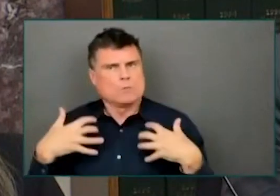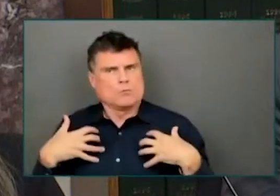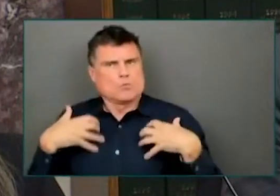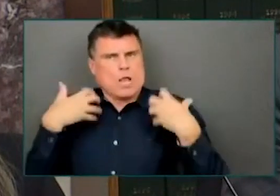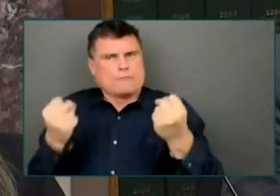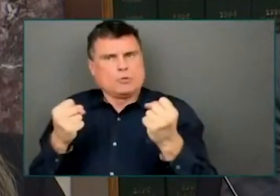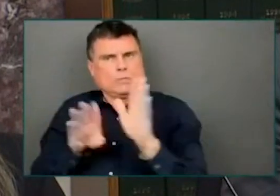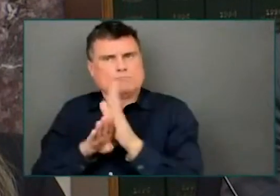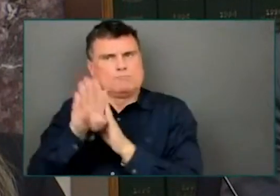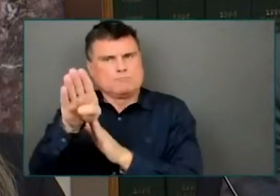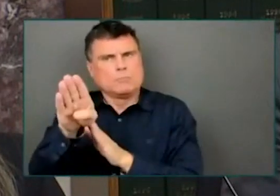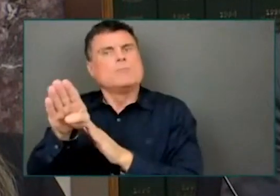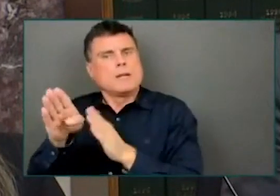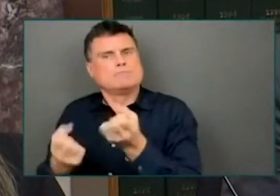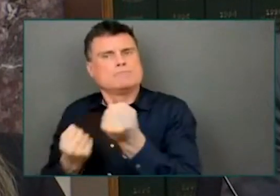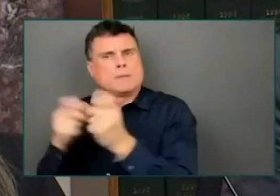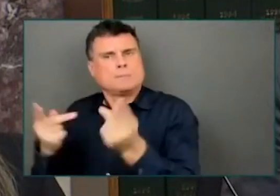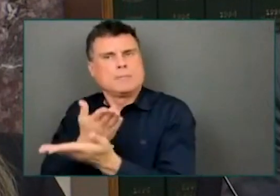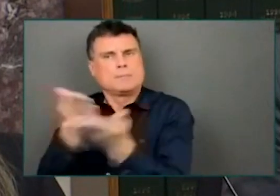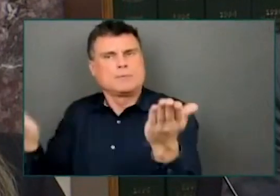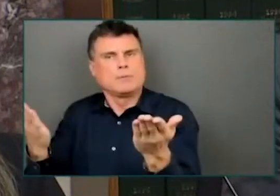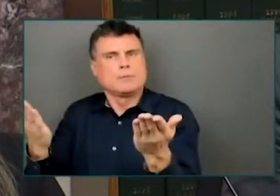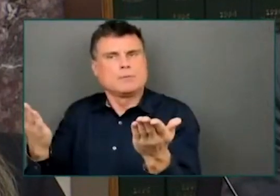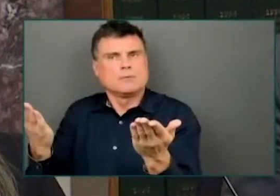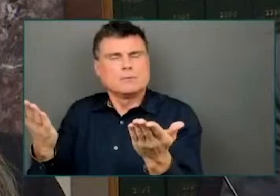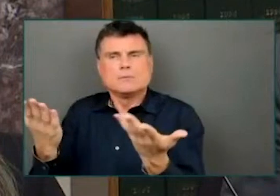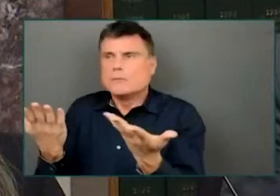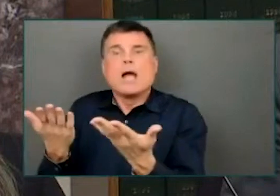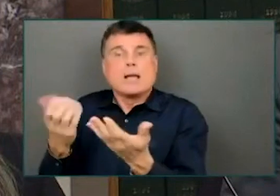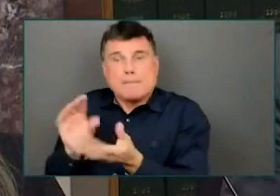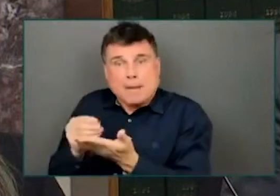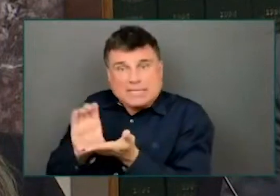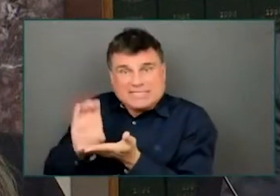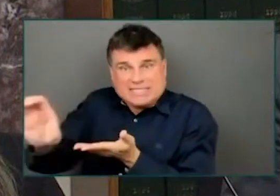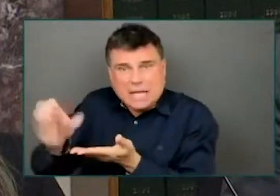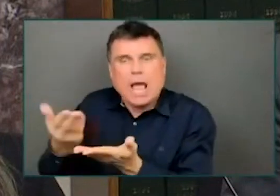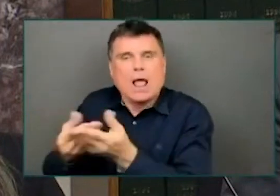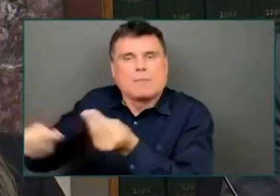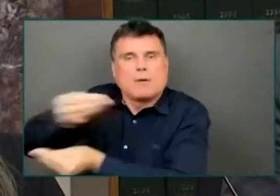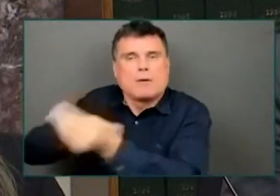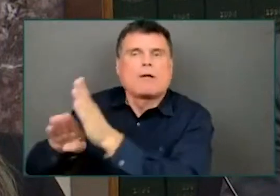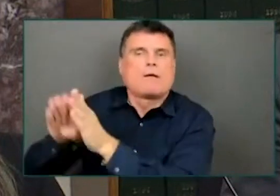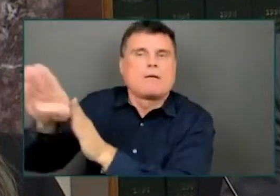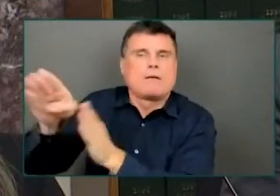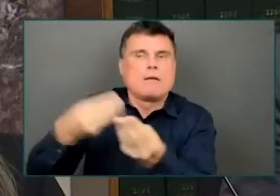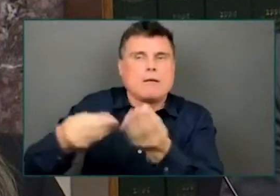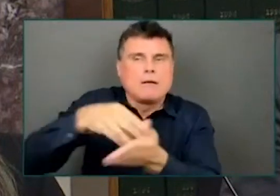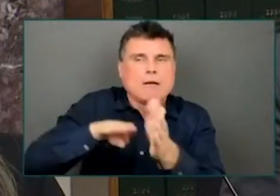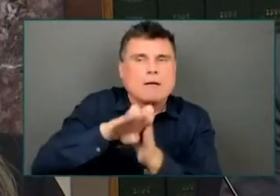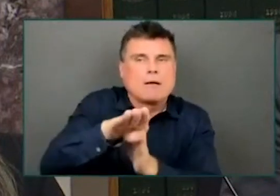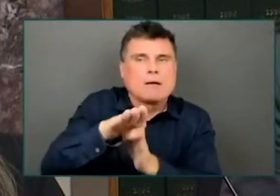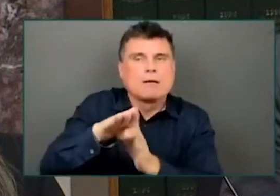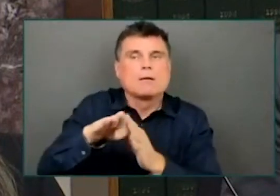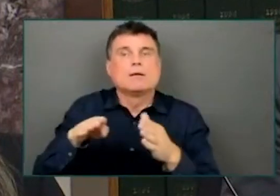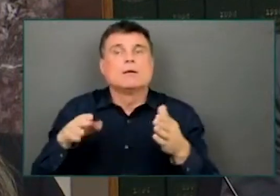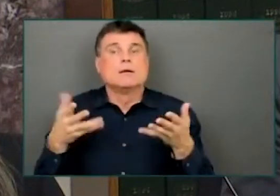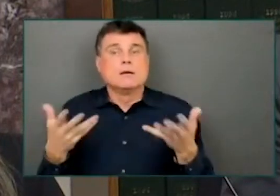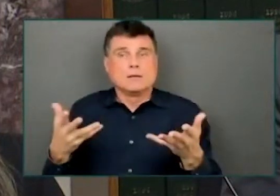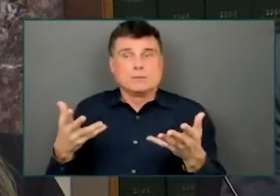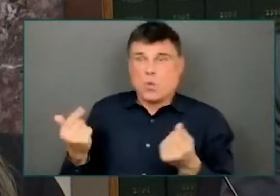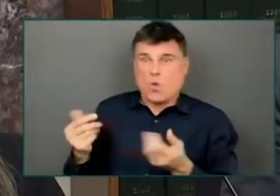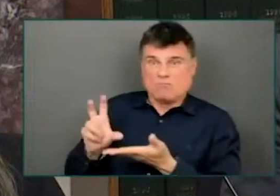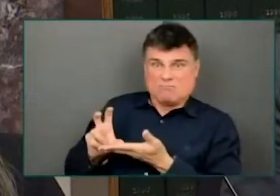recovery. Hundreds of millions in Safe Start funding helped communities maintain the services that people count on, like public